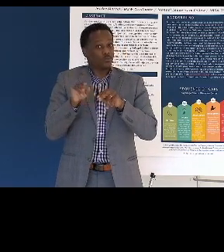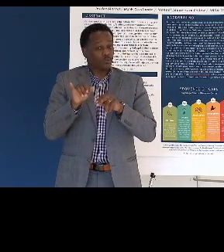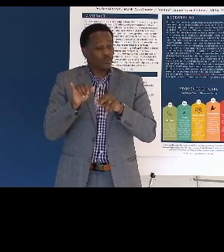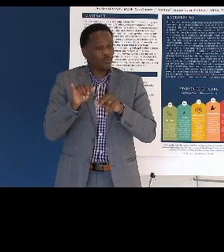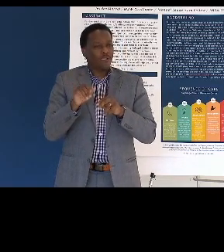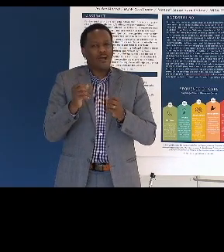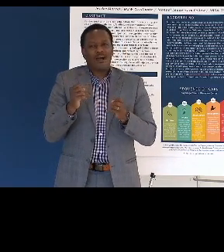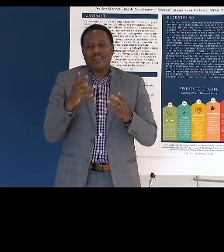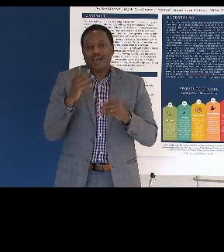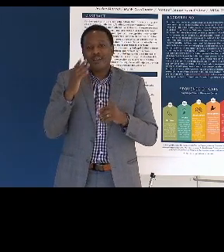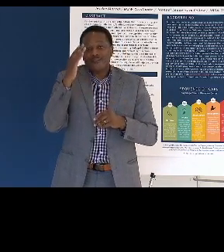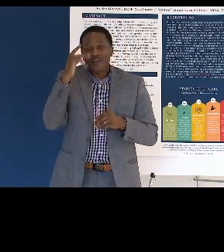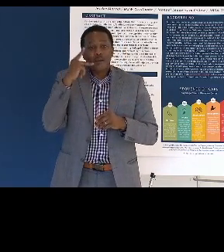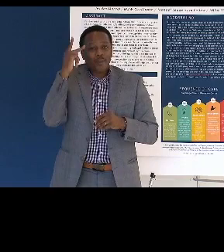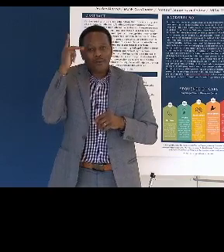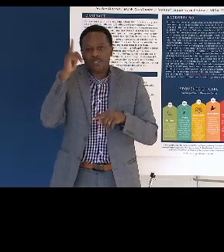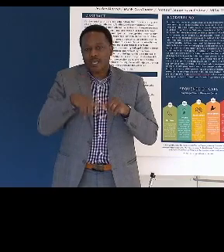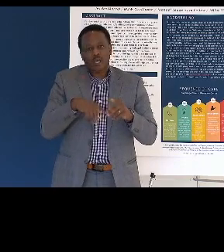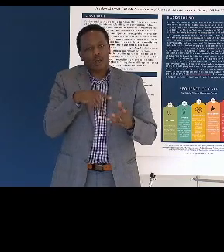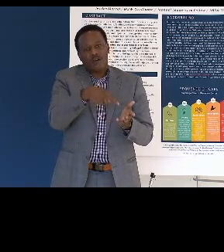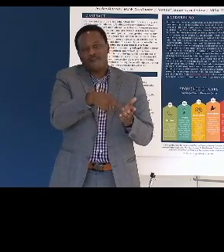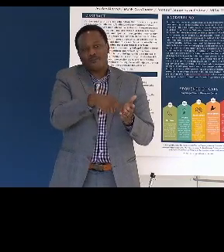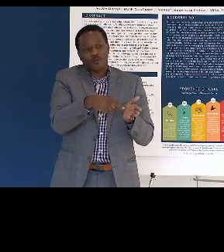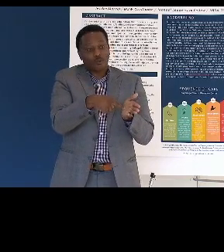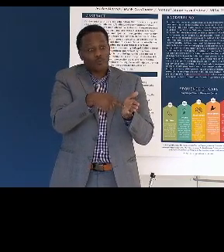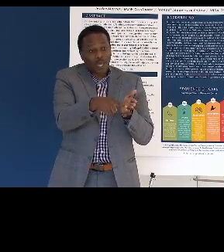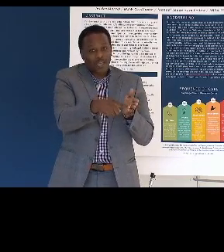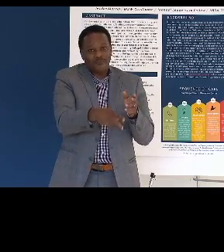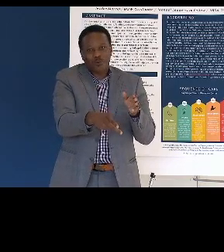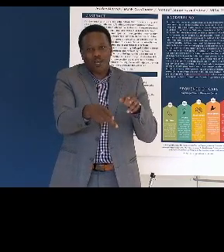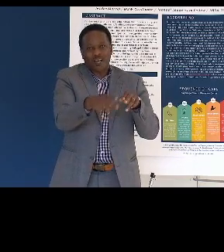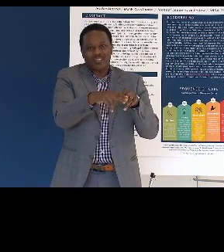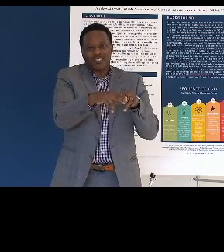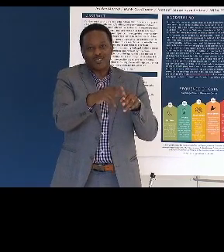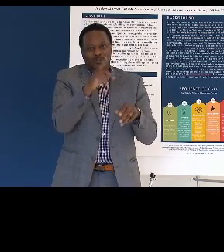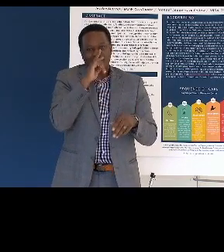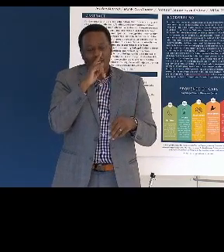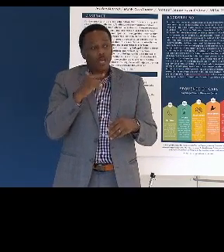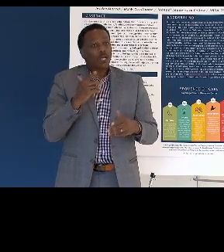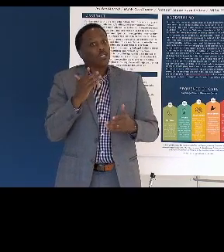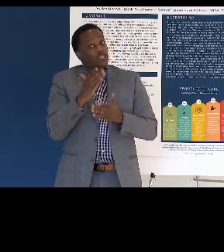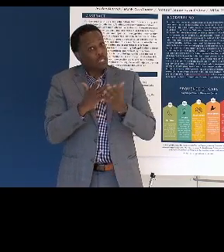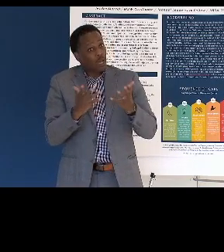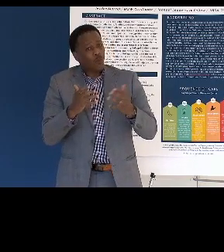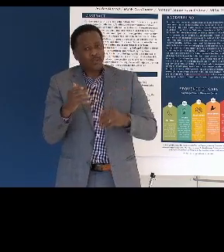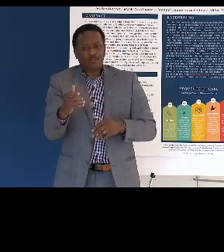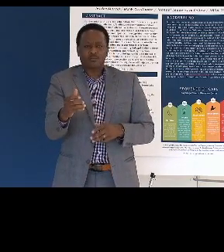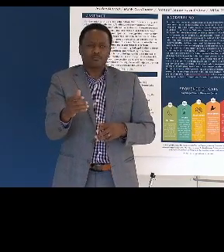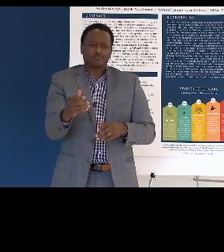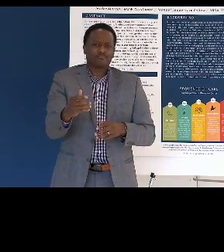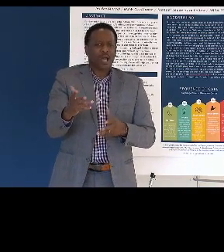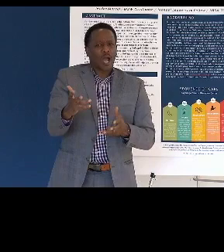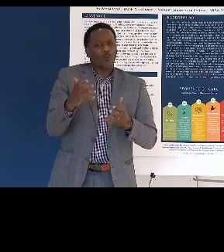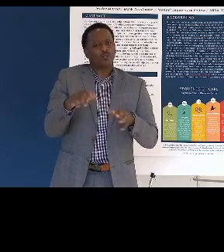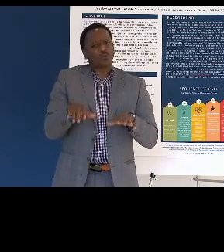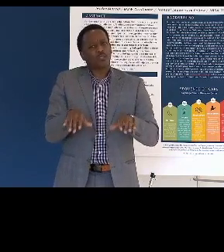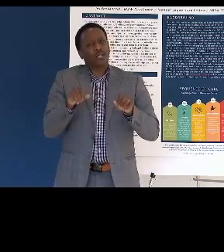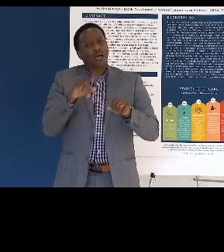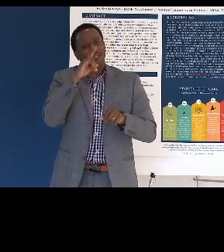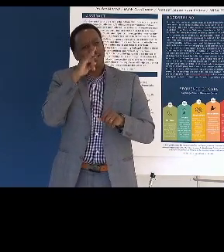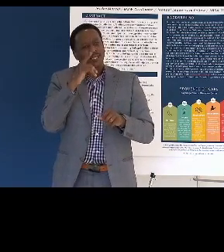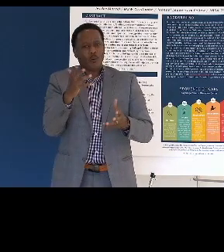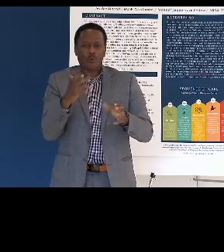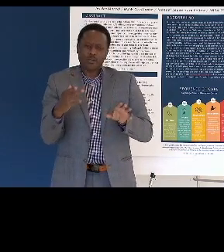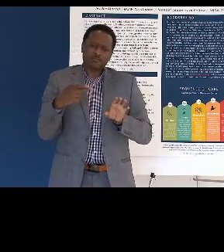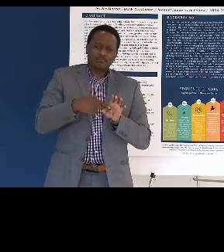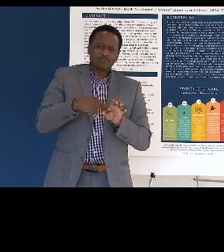cannot afford to care for an additional kid no matter how bad they want to. They do have the kinship dollars, but it does not seem